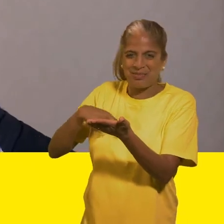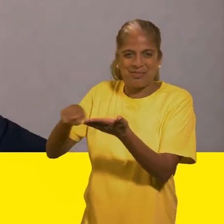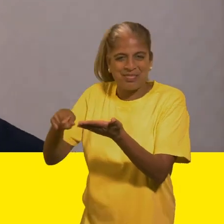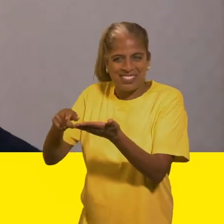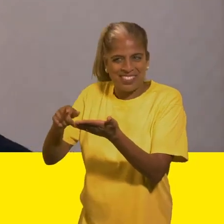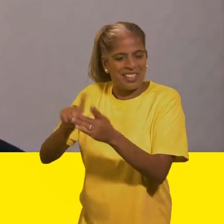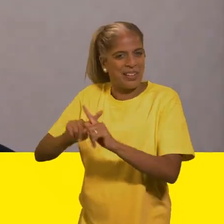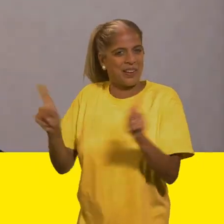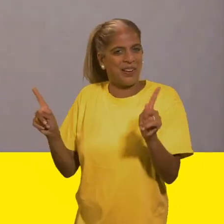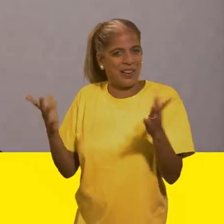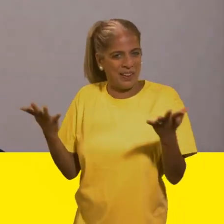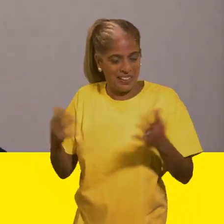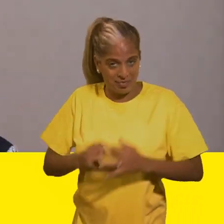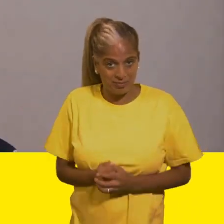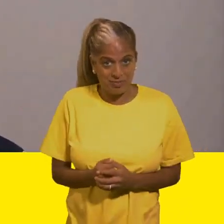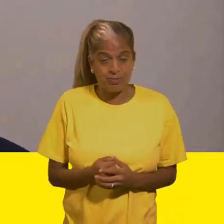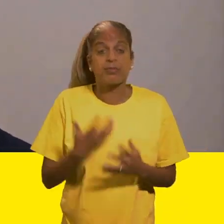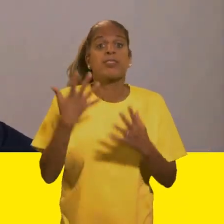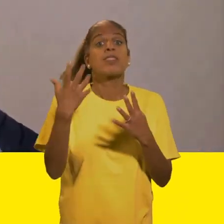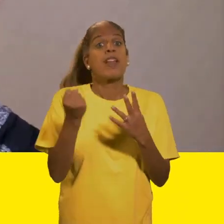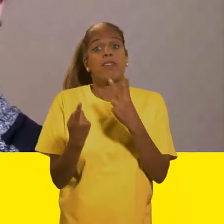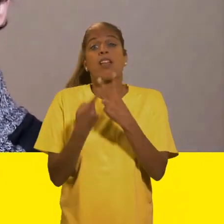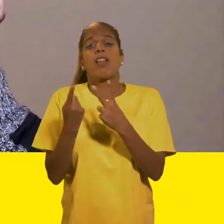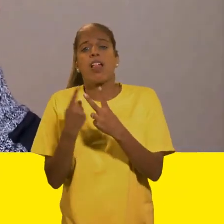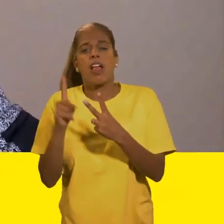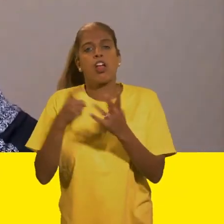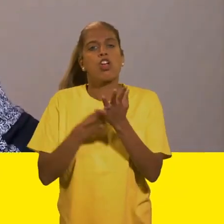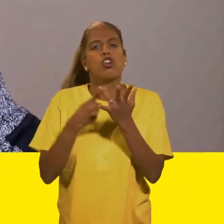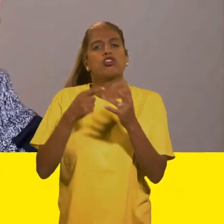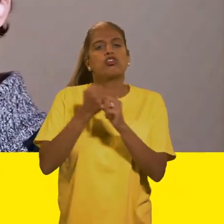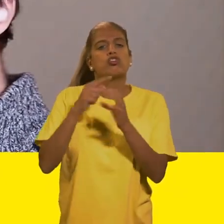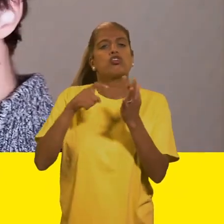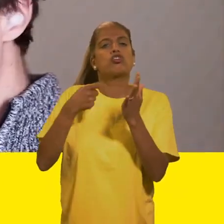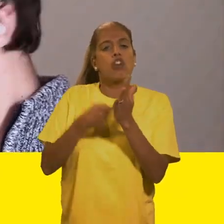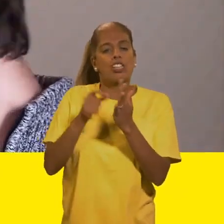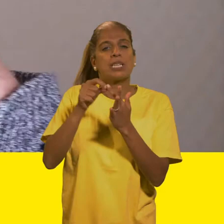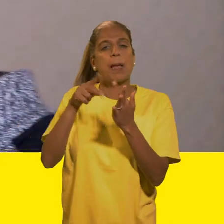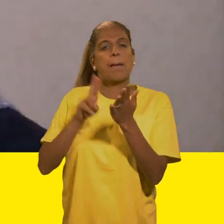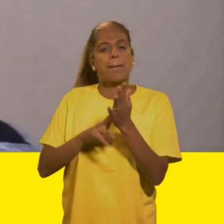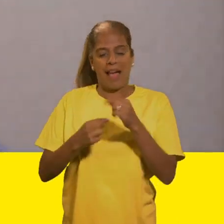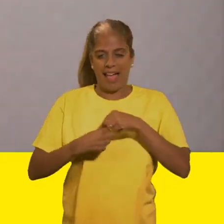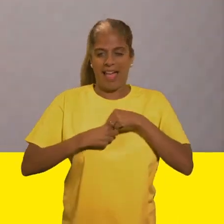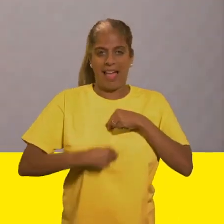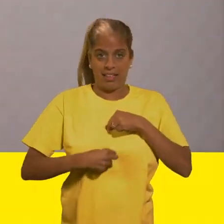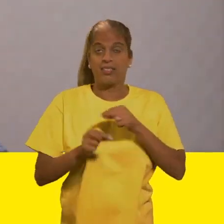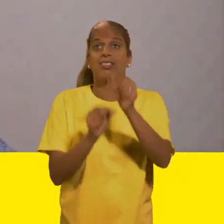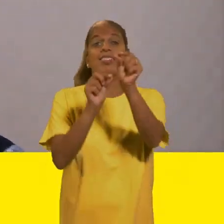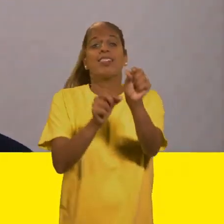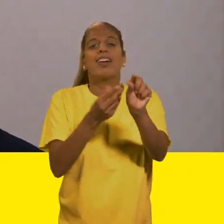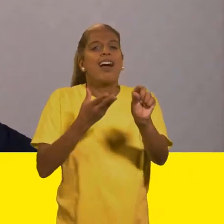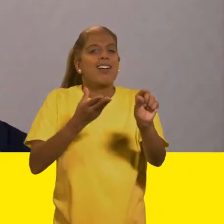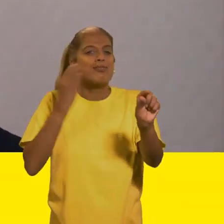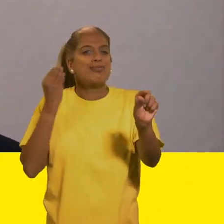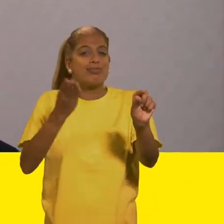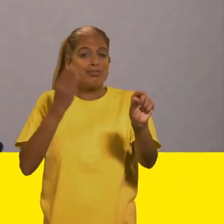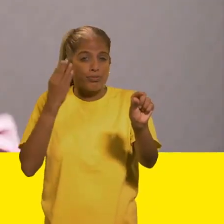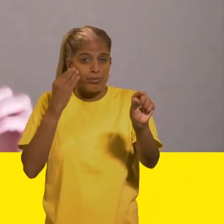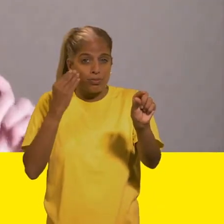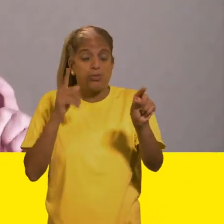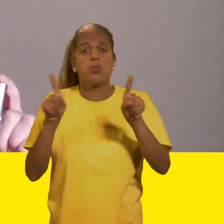sterile operating theatre environment, which we sometimes have to work in. So one of the things I have had